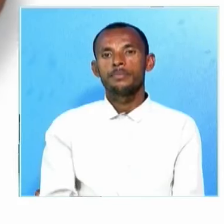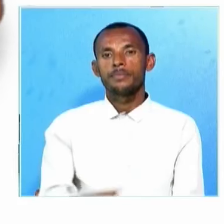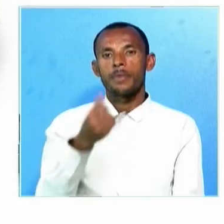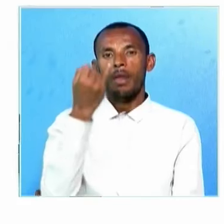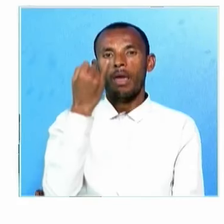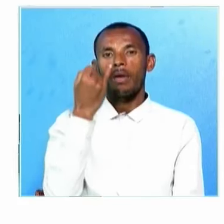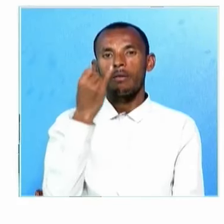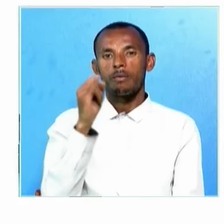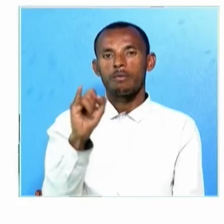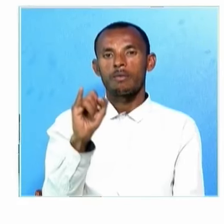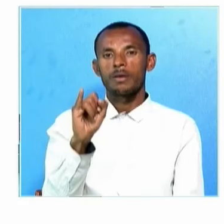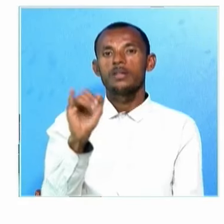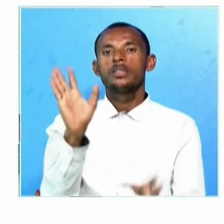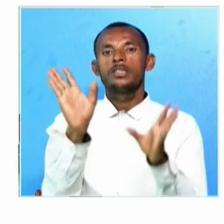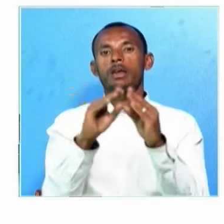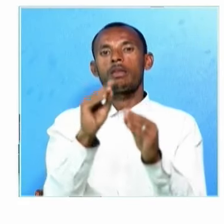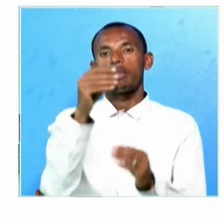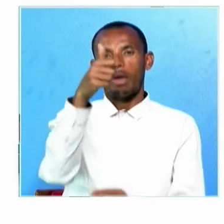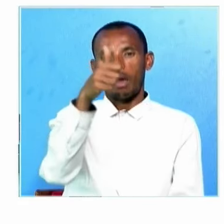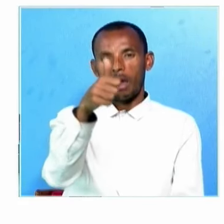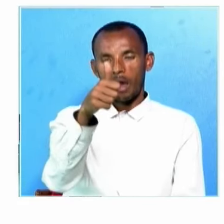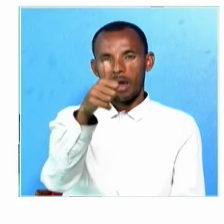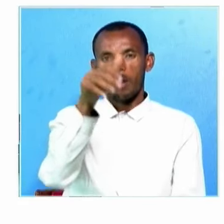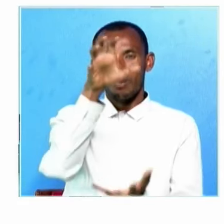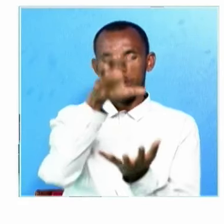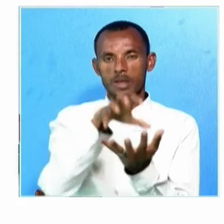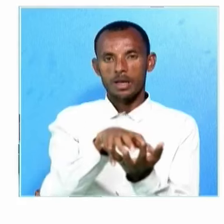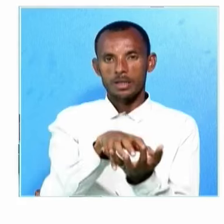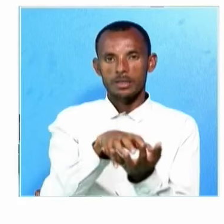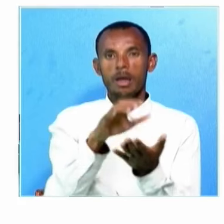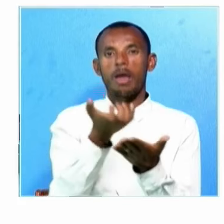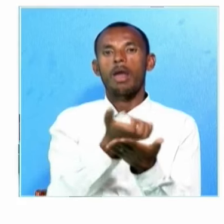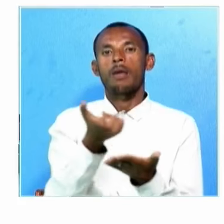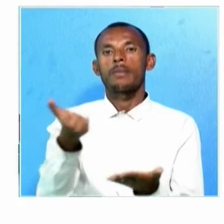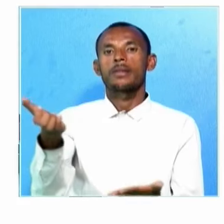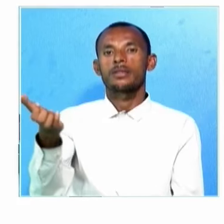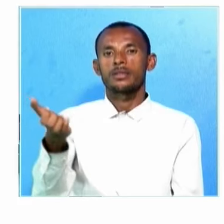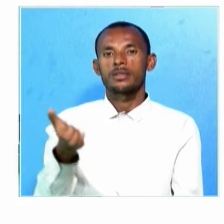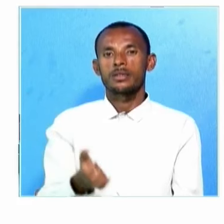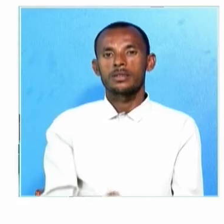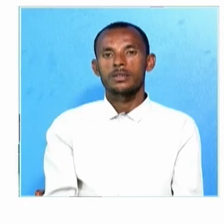If set A contains the elements